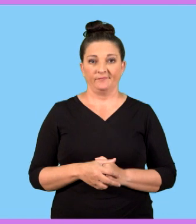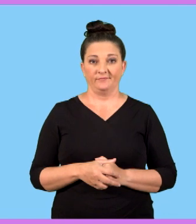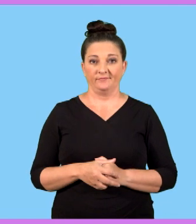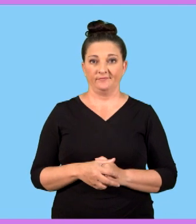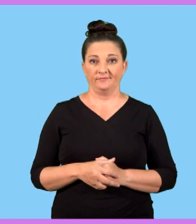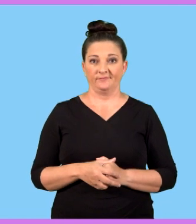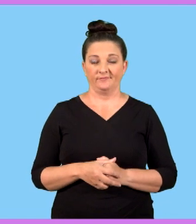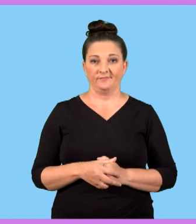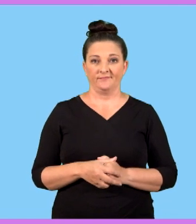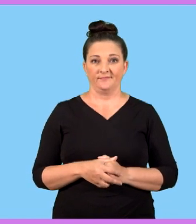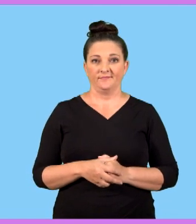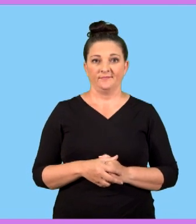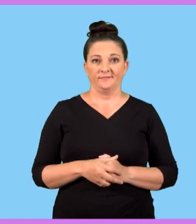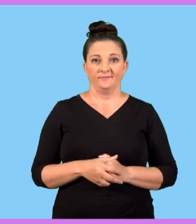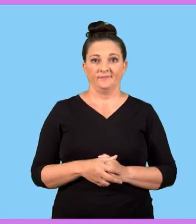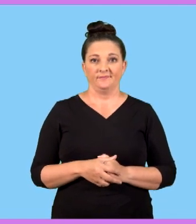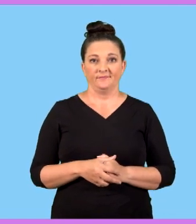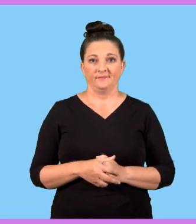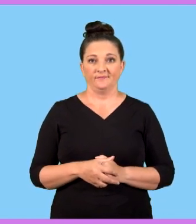Right, as though seen